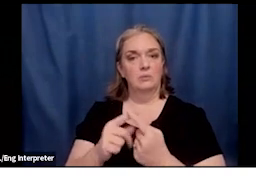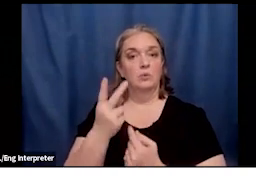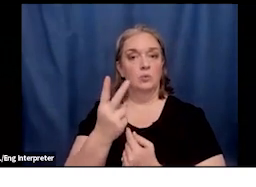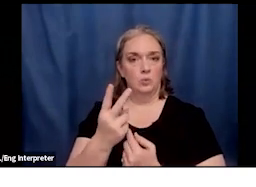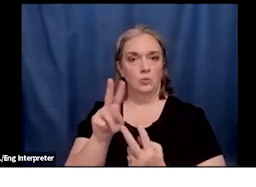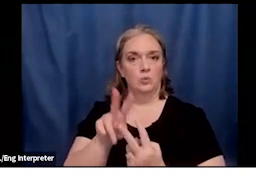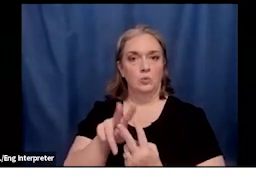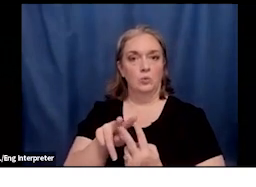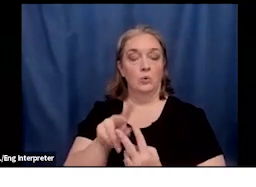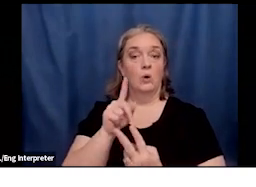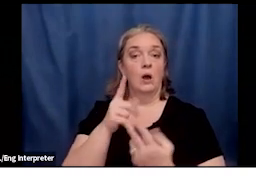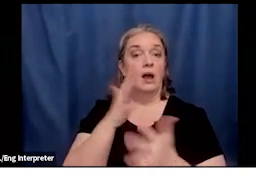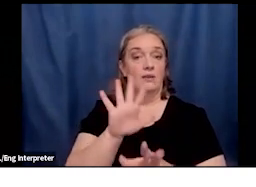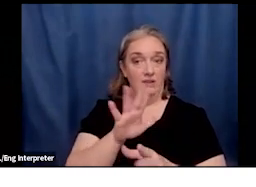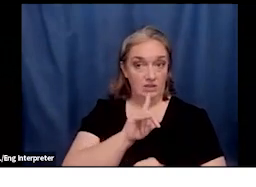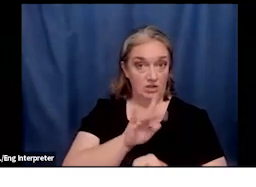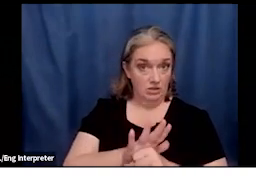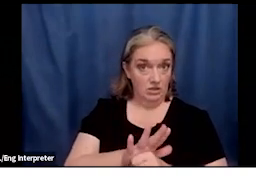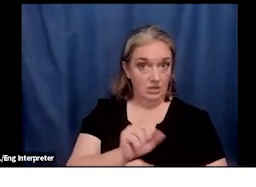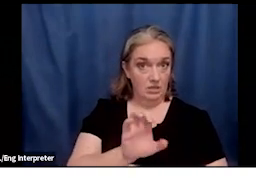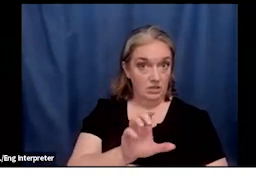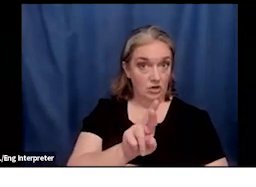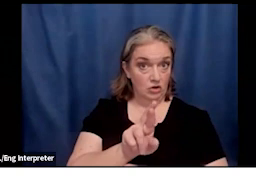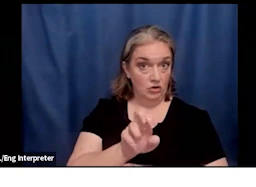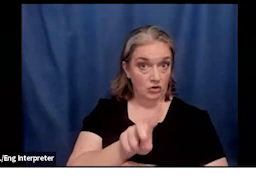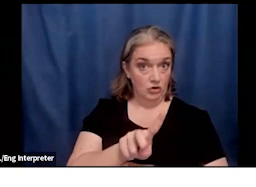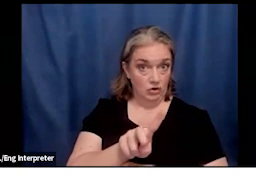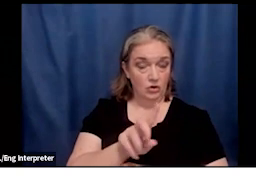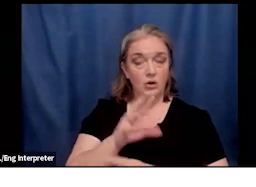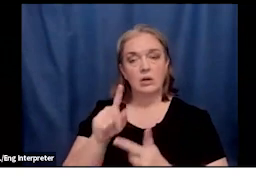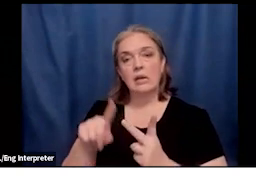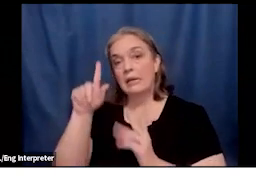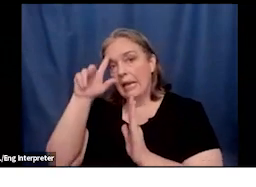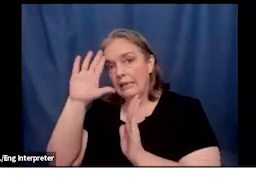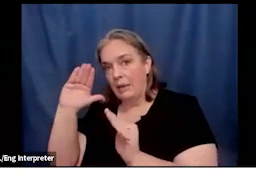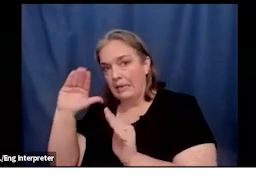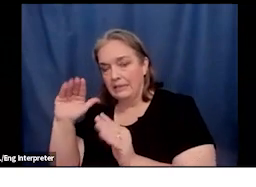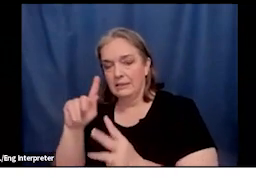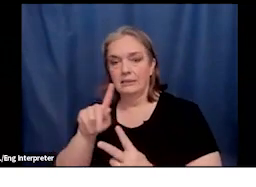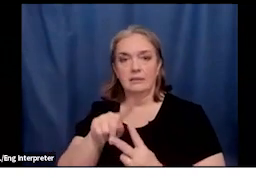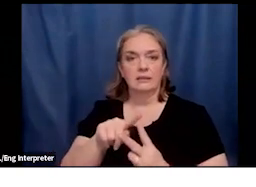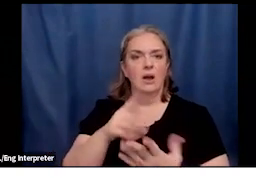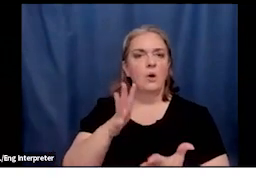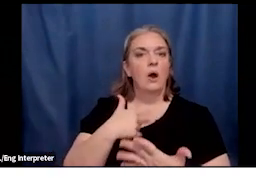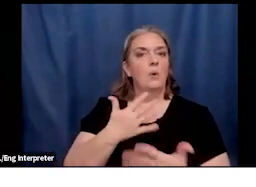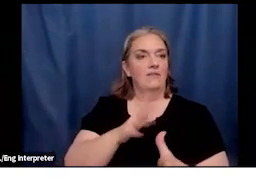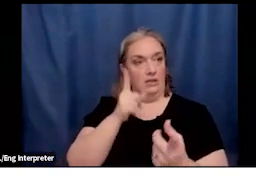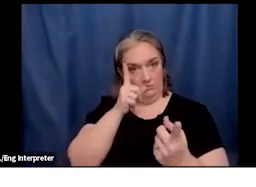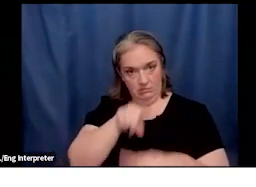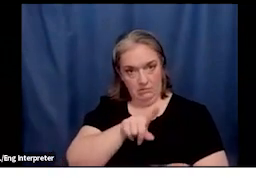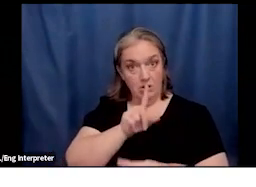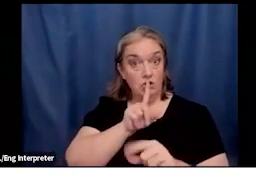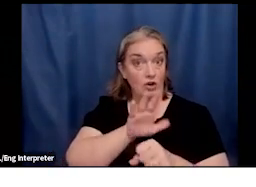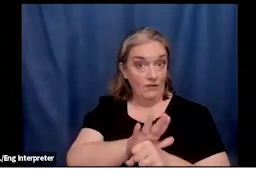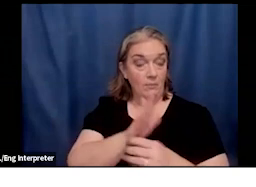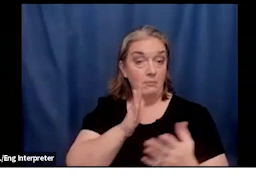secured and expected. Secured income represents funding that you already have confirmed. Perhaps you have already received